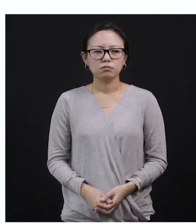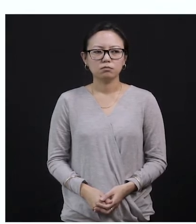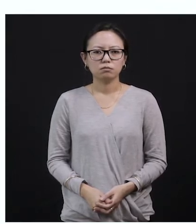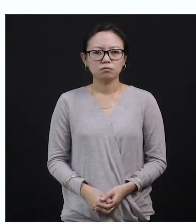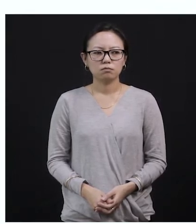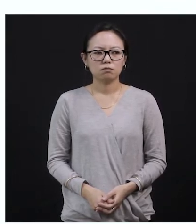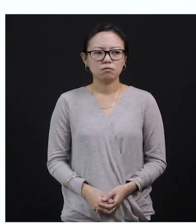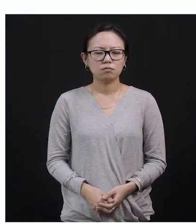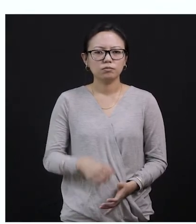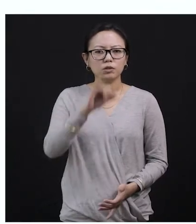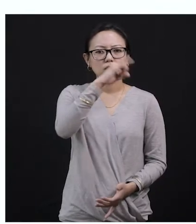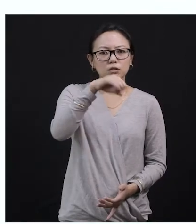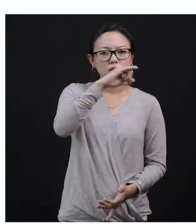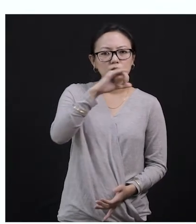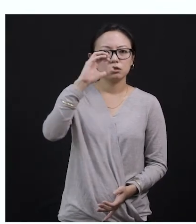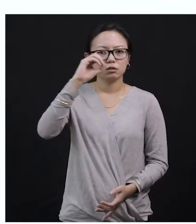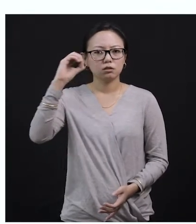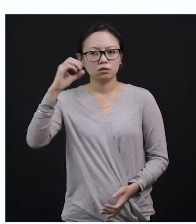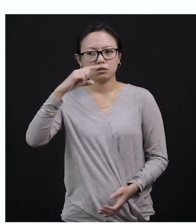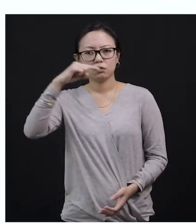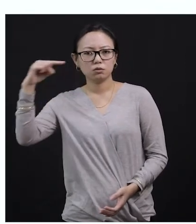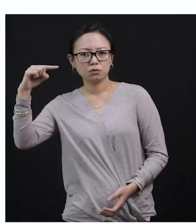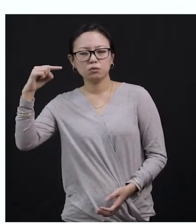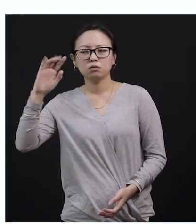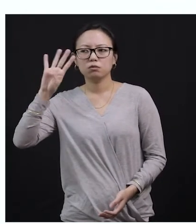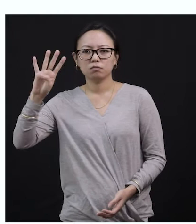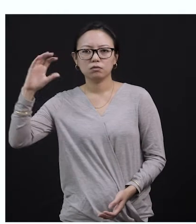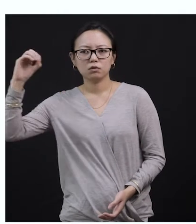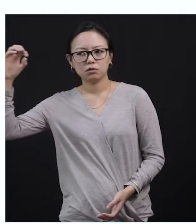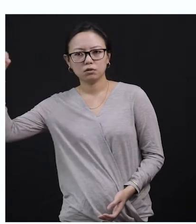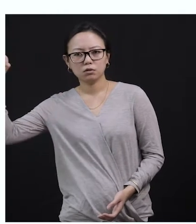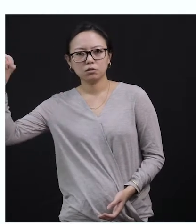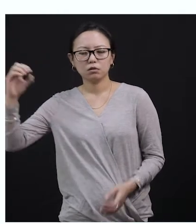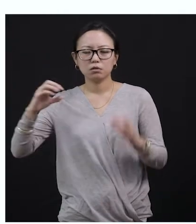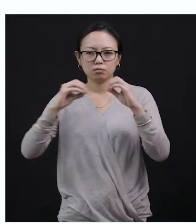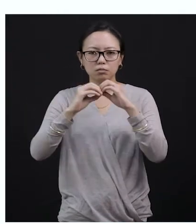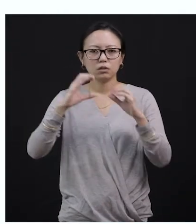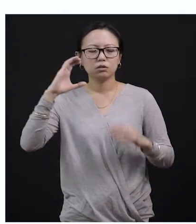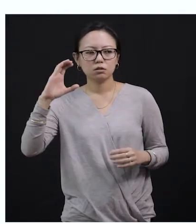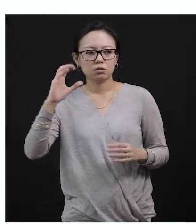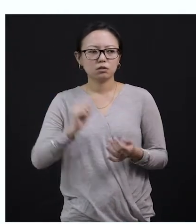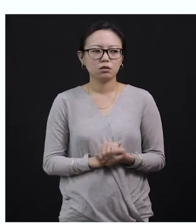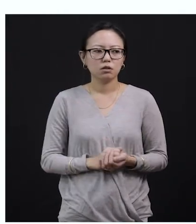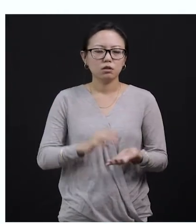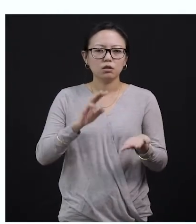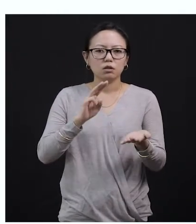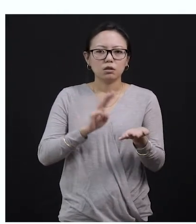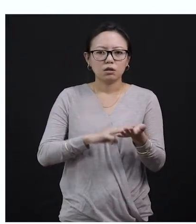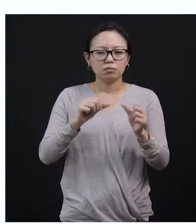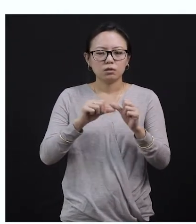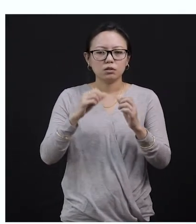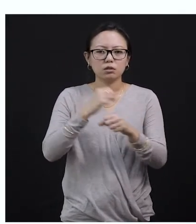So in 600 to 400 BC, this Magadha kingdom emerged as a powerful